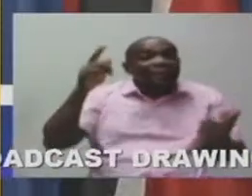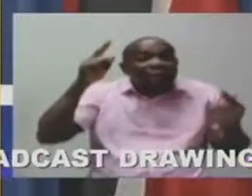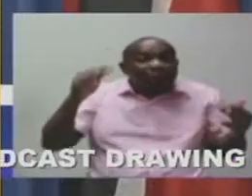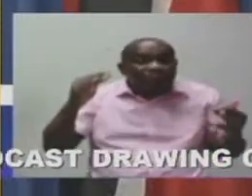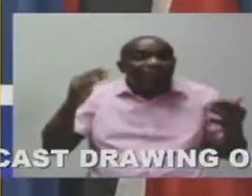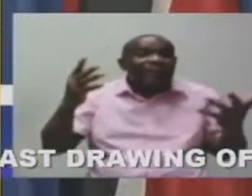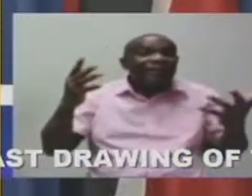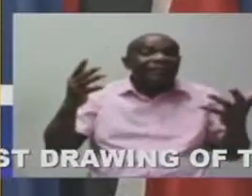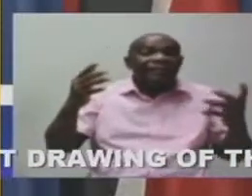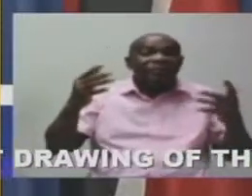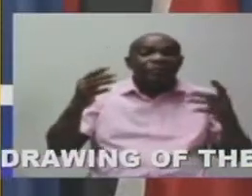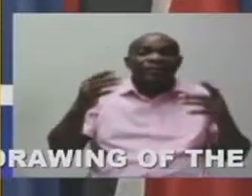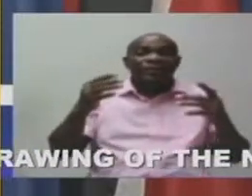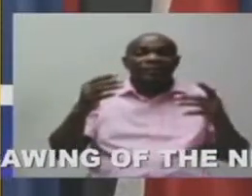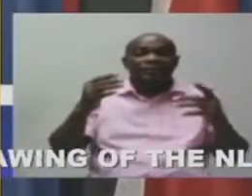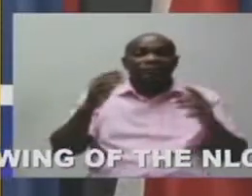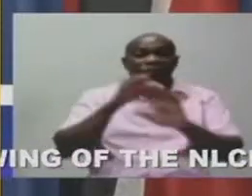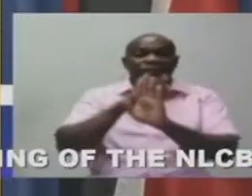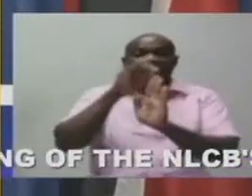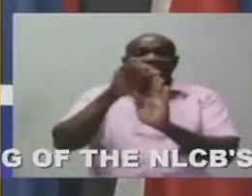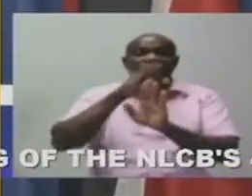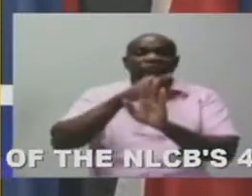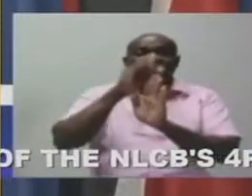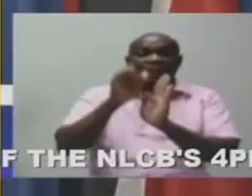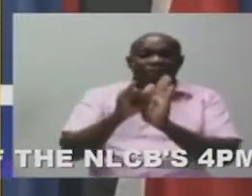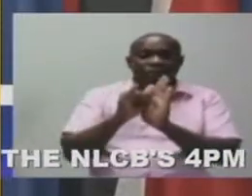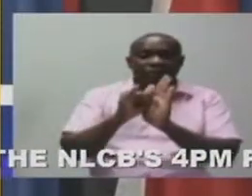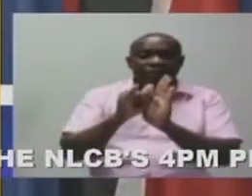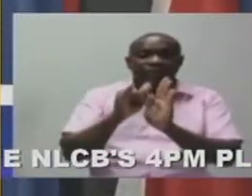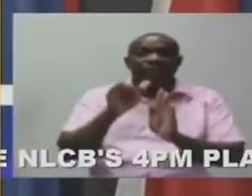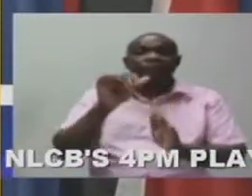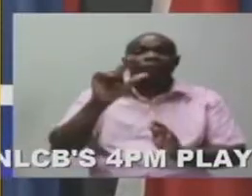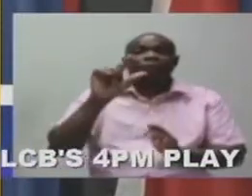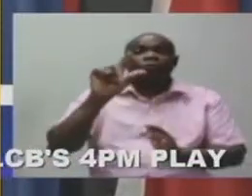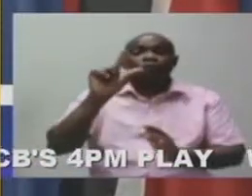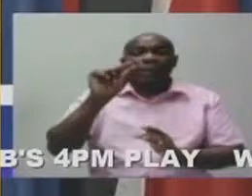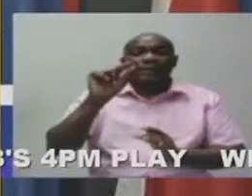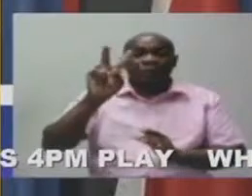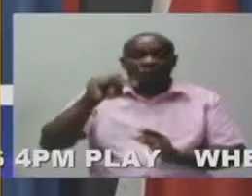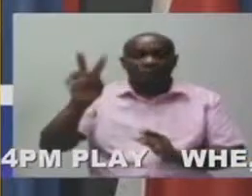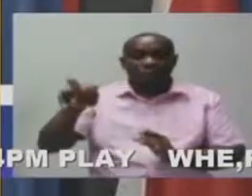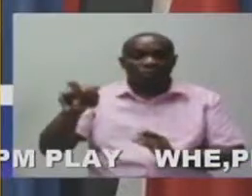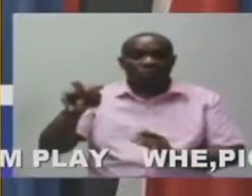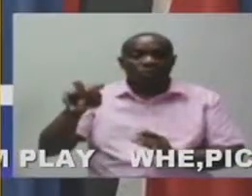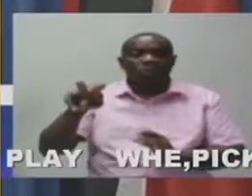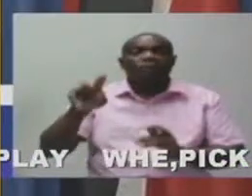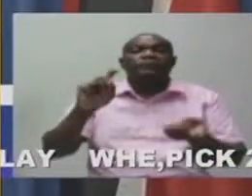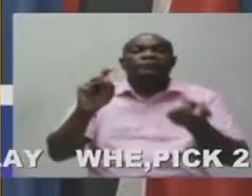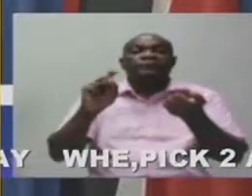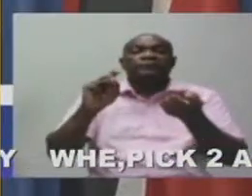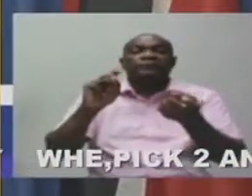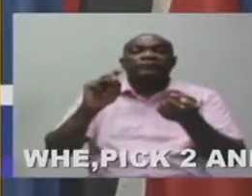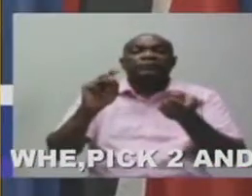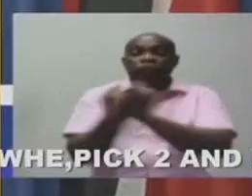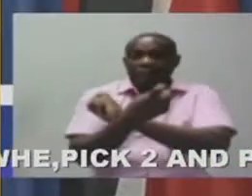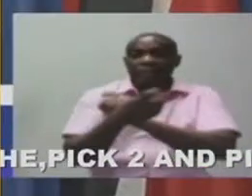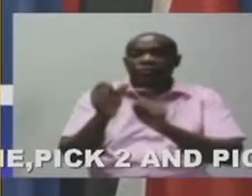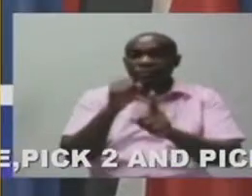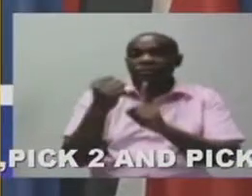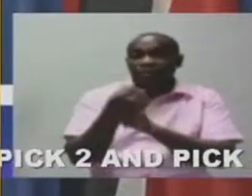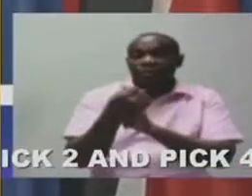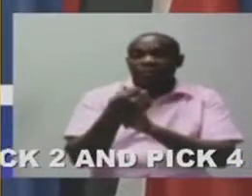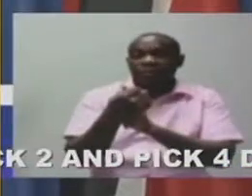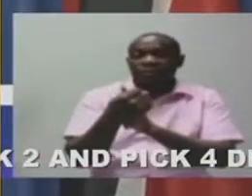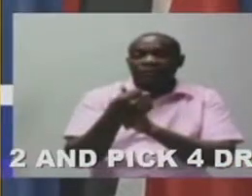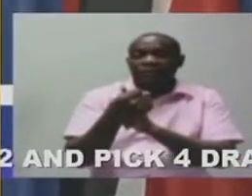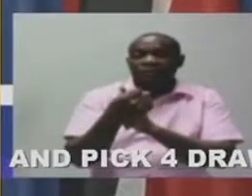this situation, and we also by January we would have seen what would have happened with our children in this term, right?